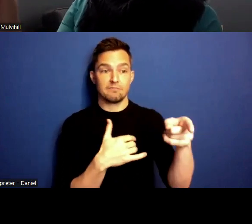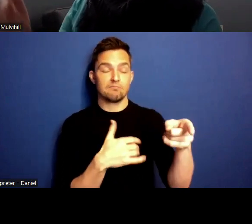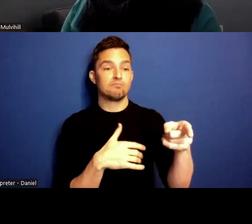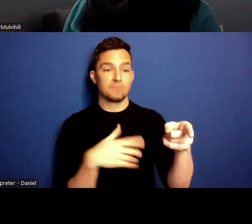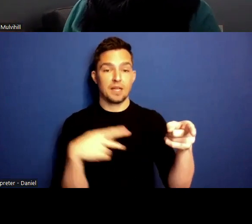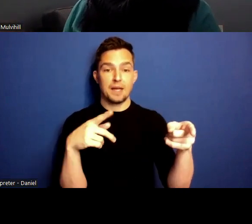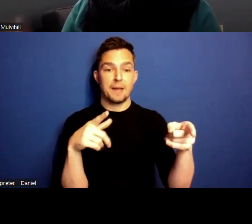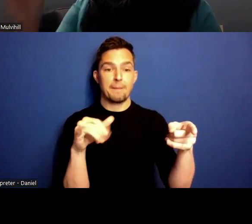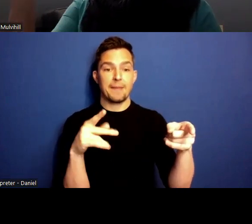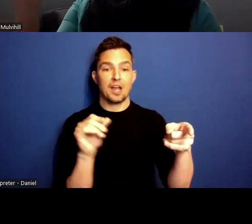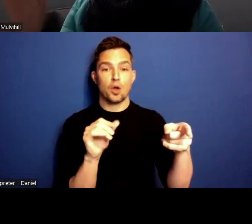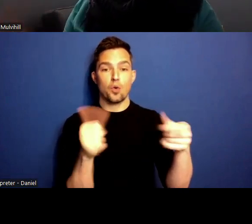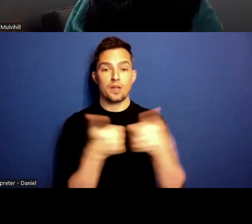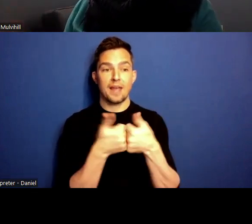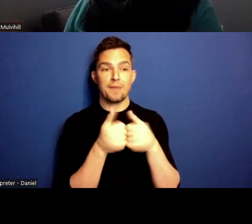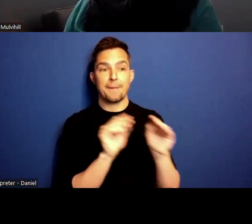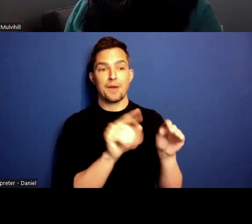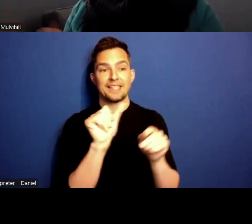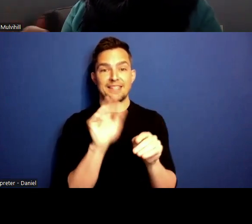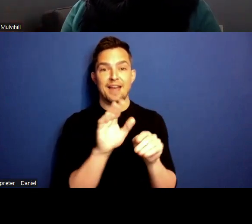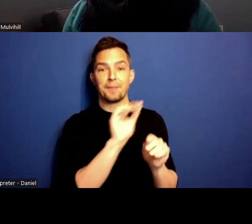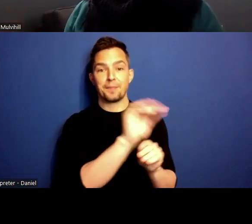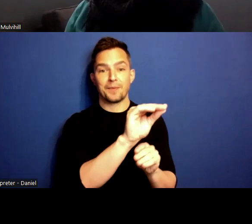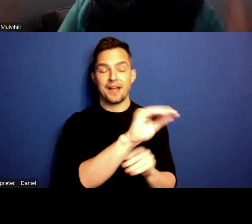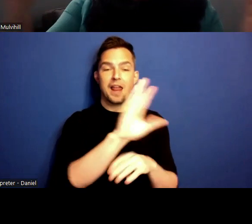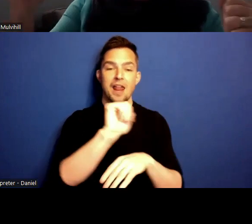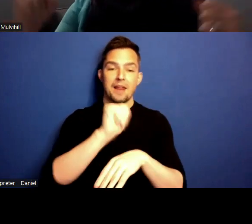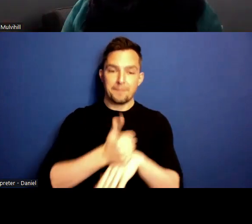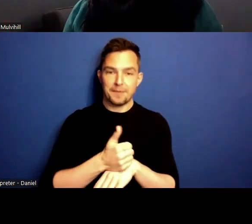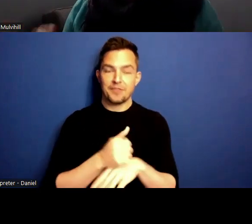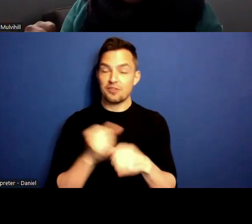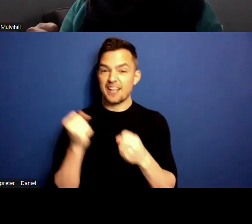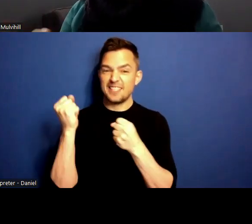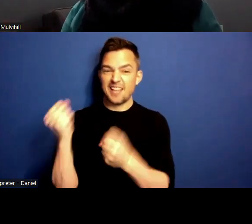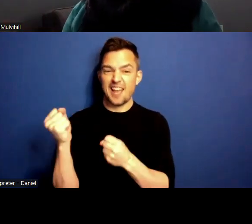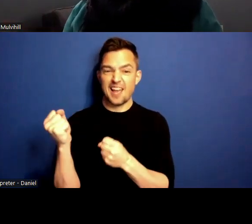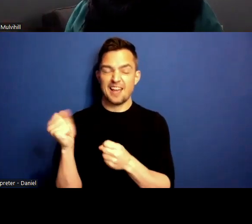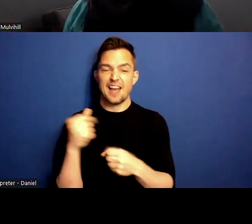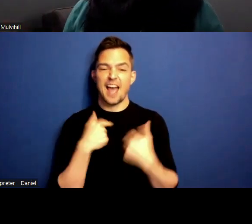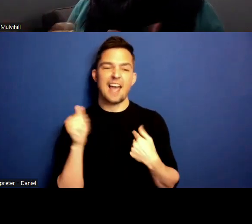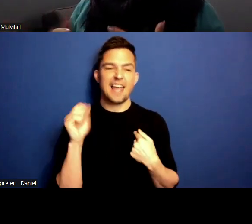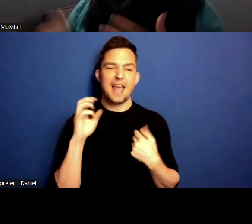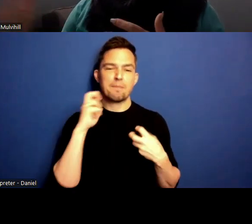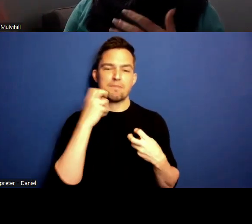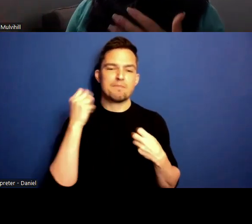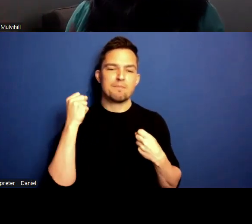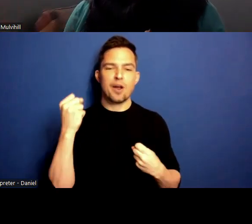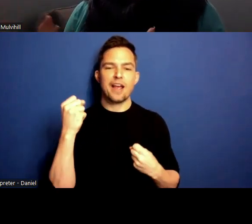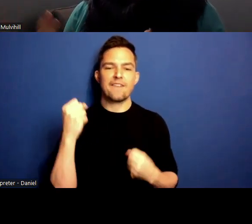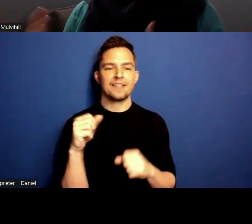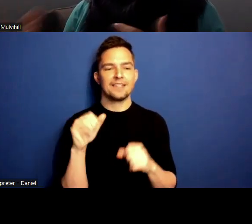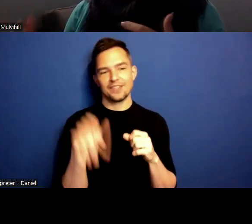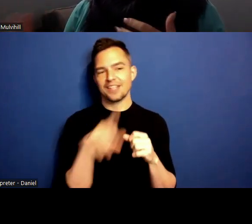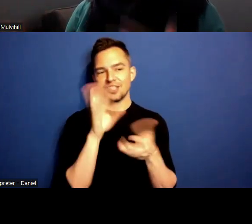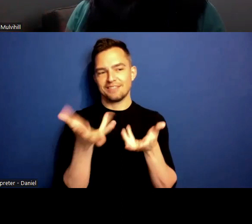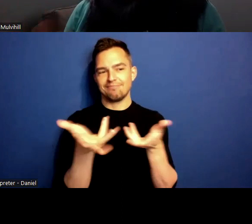and put the tab up there, and it comes down and it lands. They're like, yeah, I am brave. And it's just, this interaction